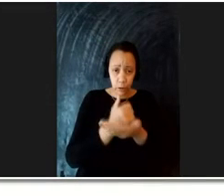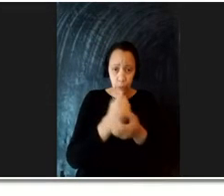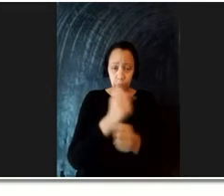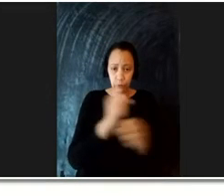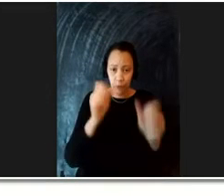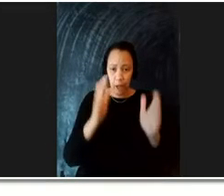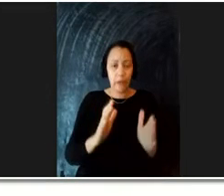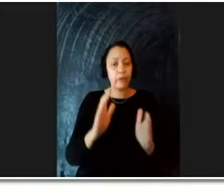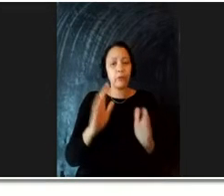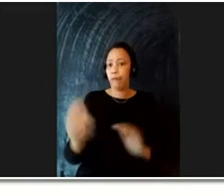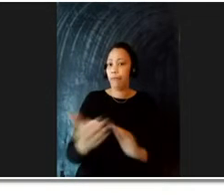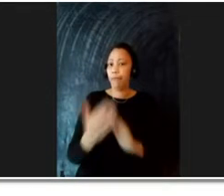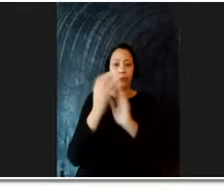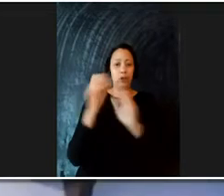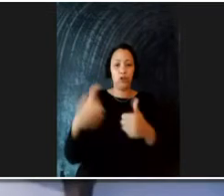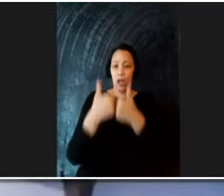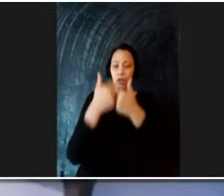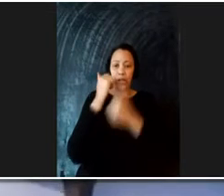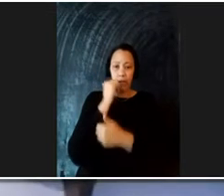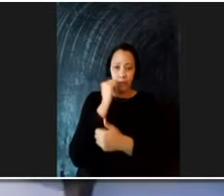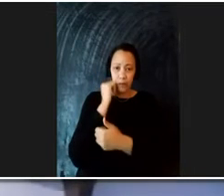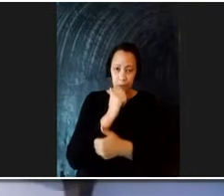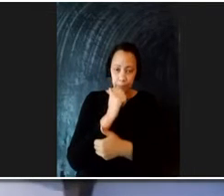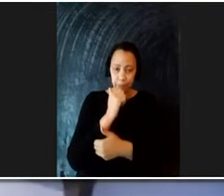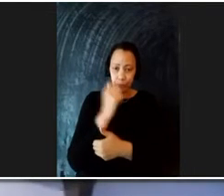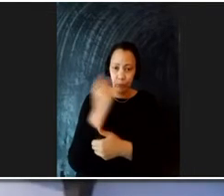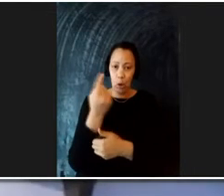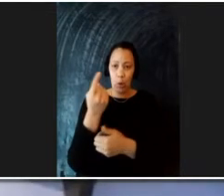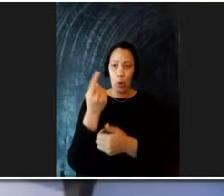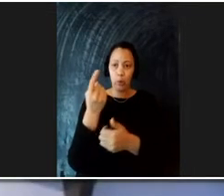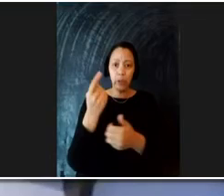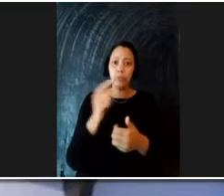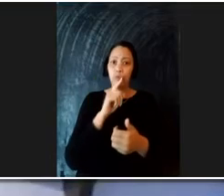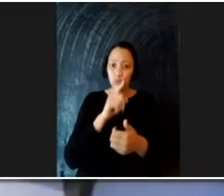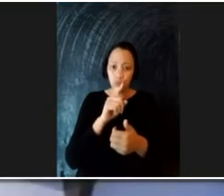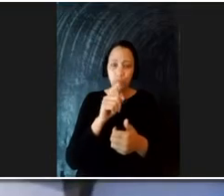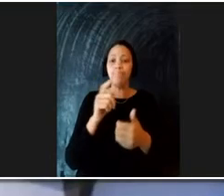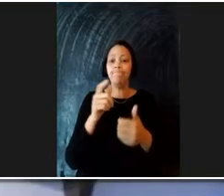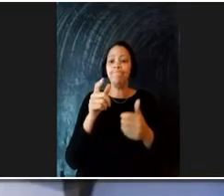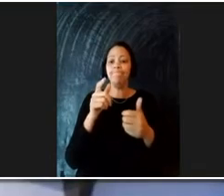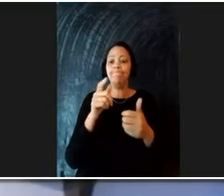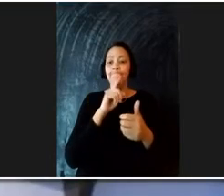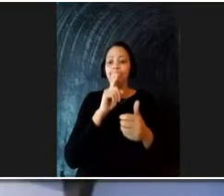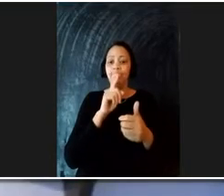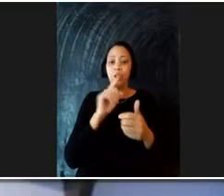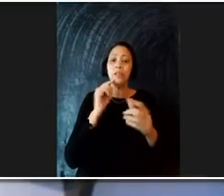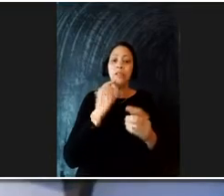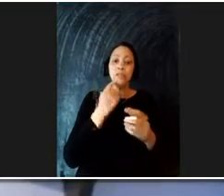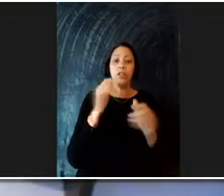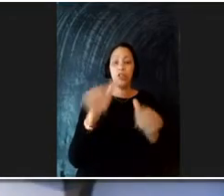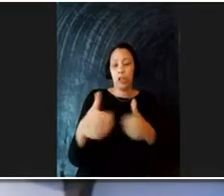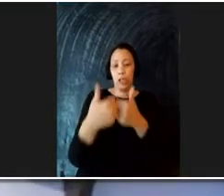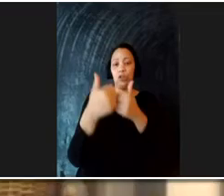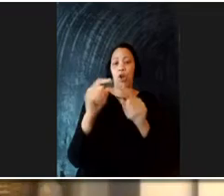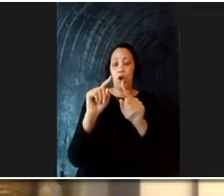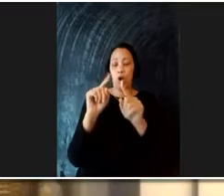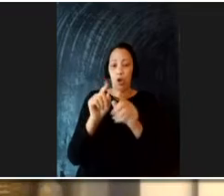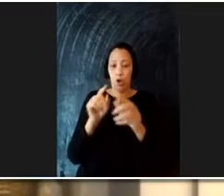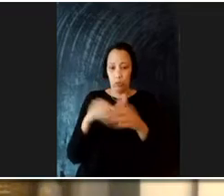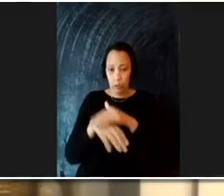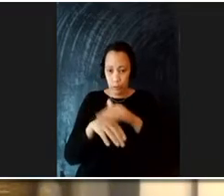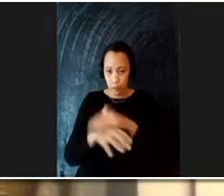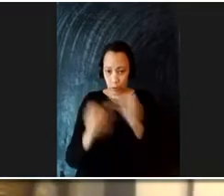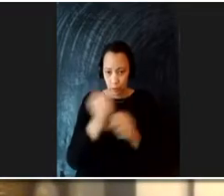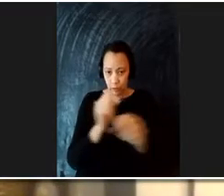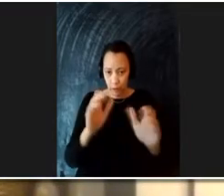long-term housing even after the pandemic as it did thank you for this opportunity and I welcome any questions you have we do not have any